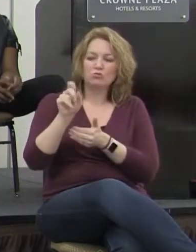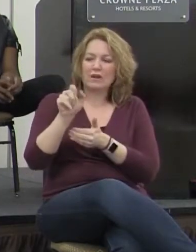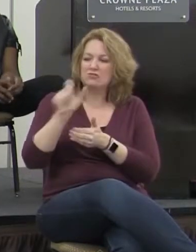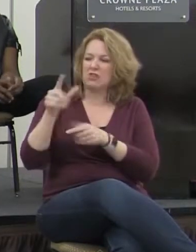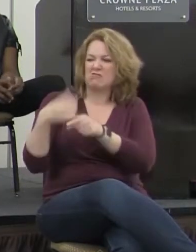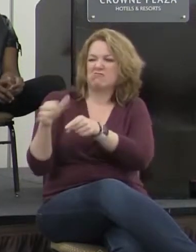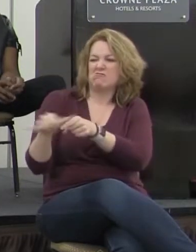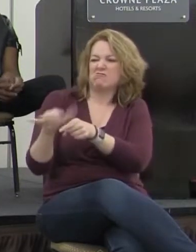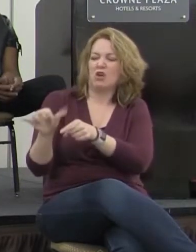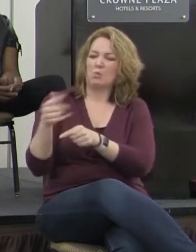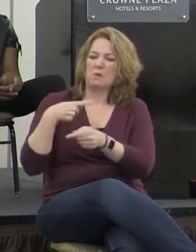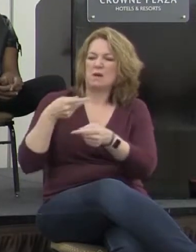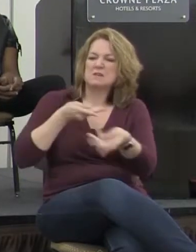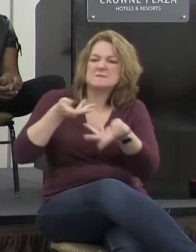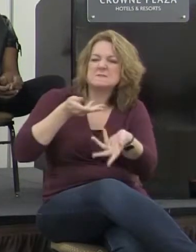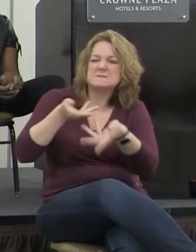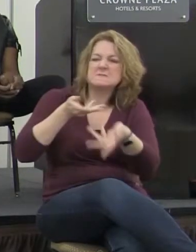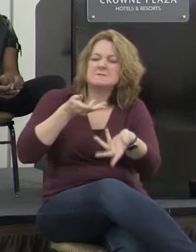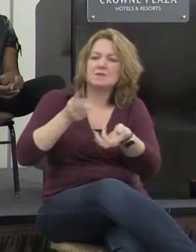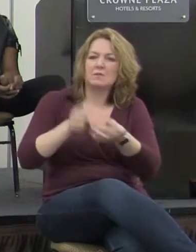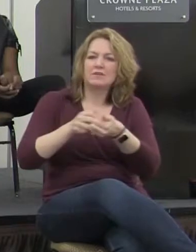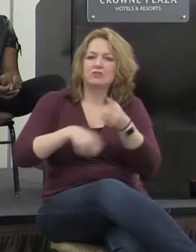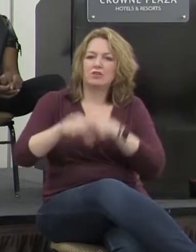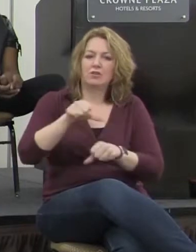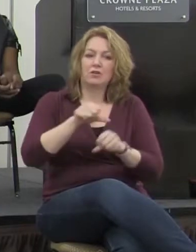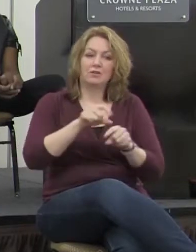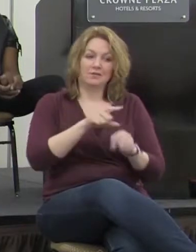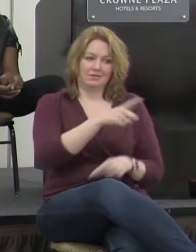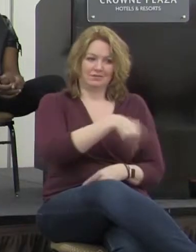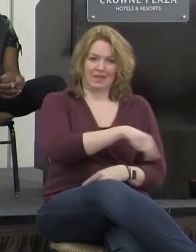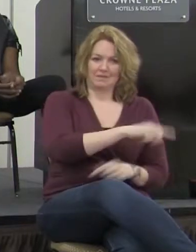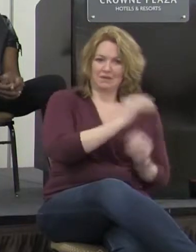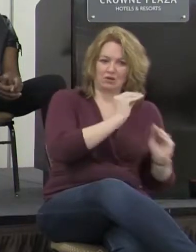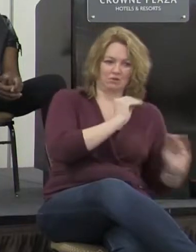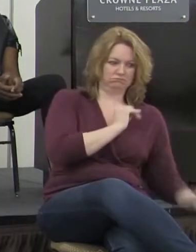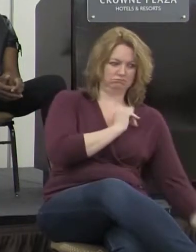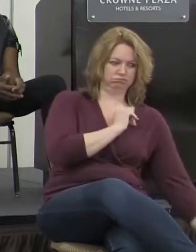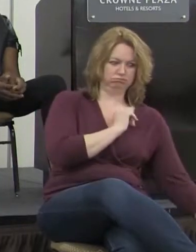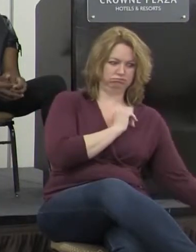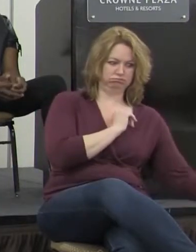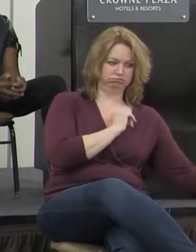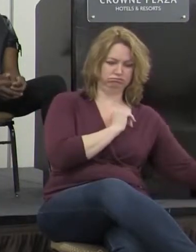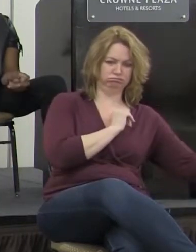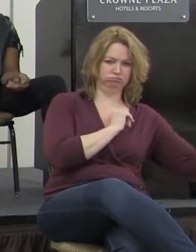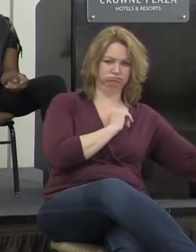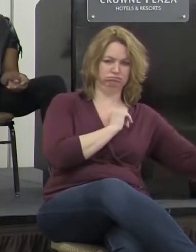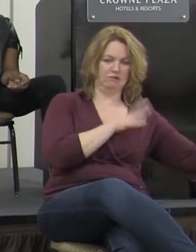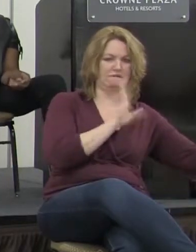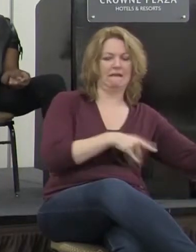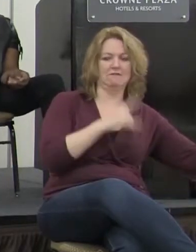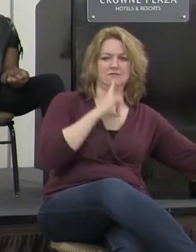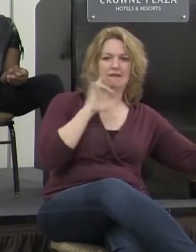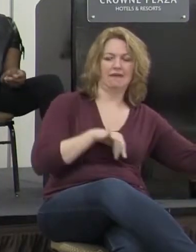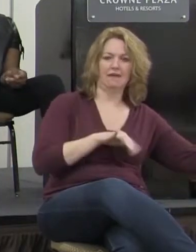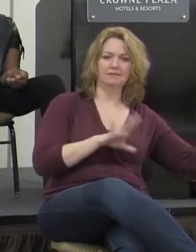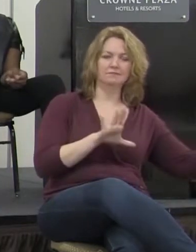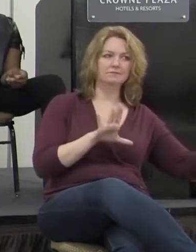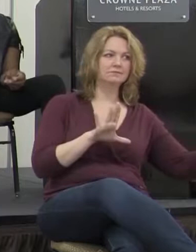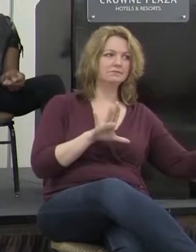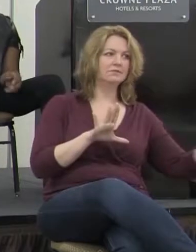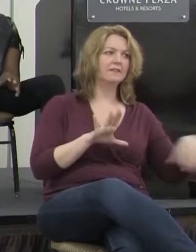that we were giving back and forth to each other that they had been taught from the time that they were little was wrong.